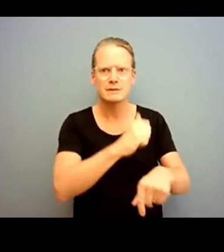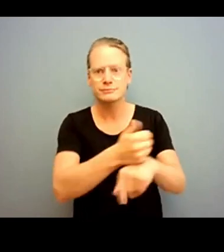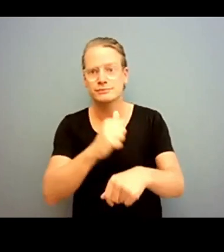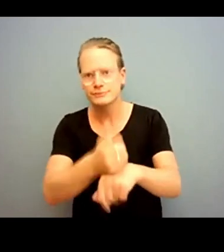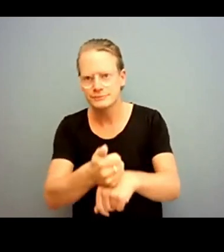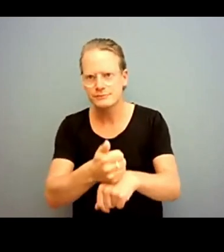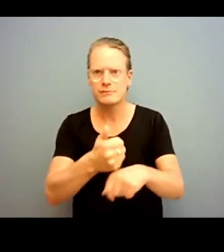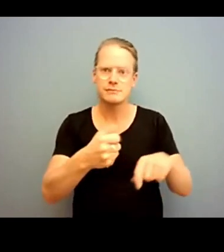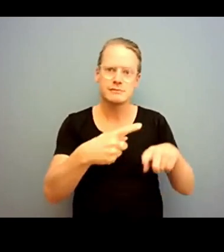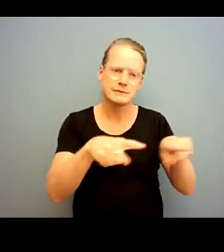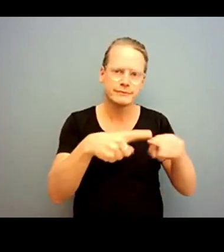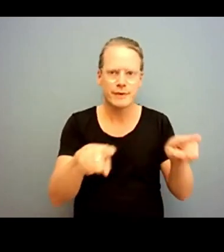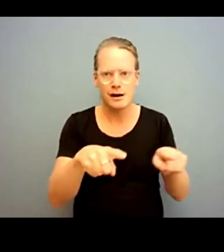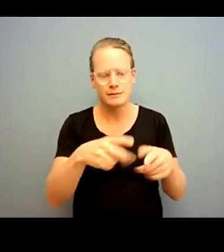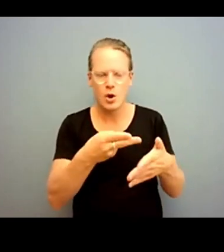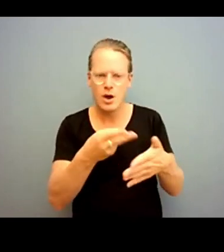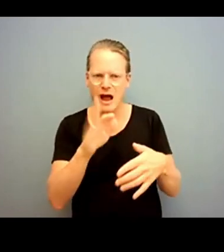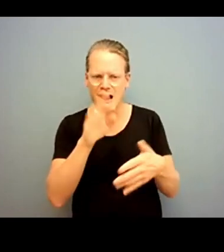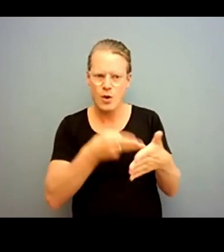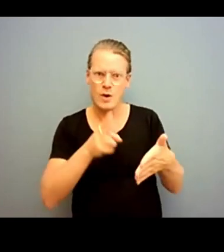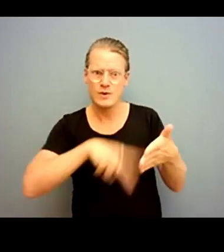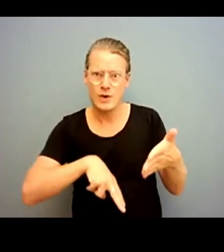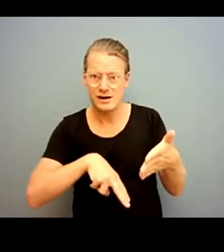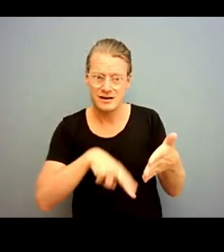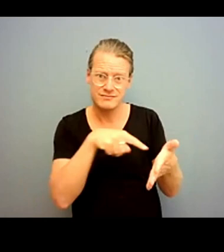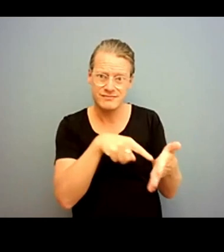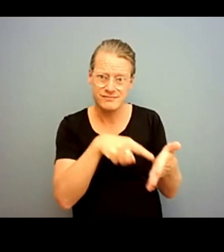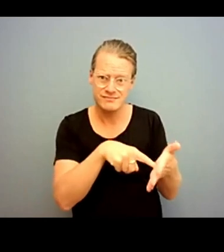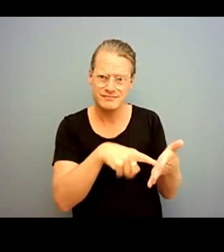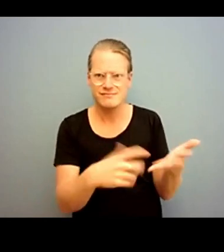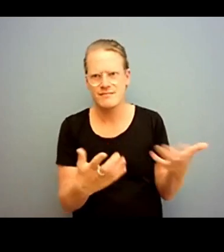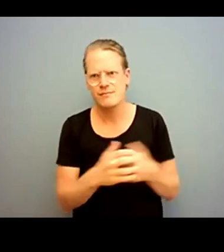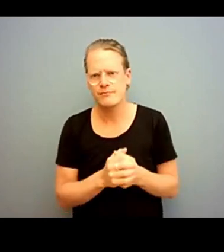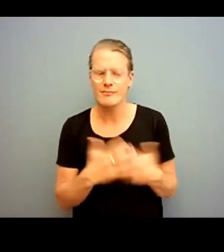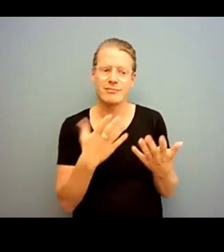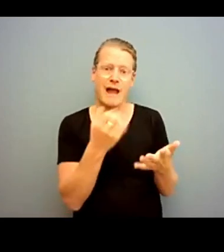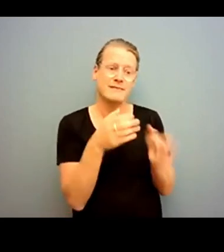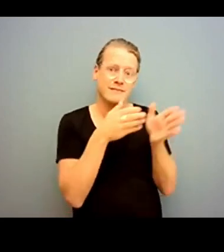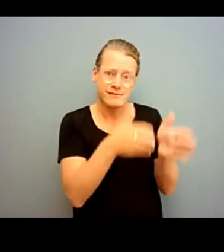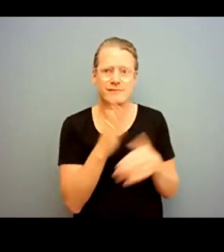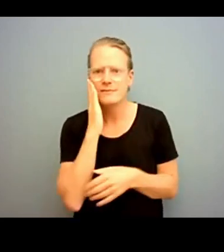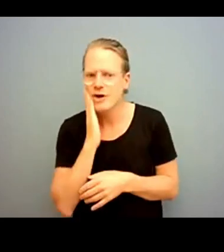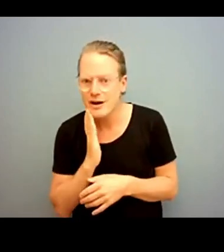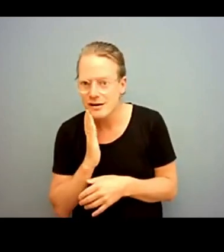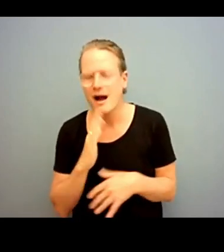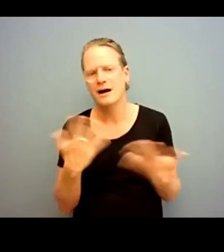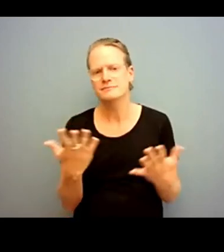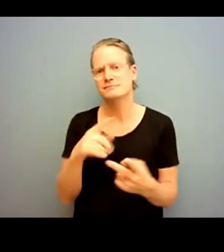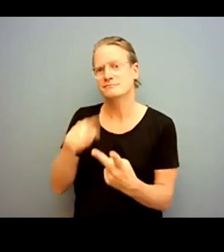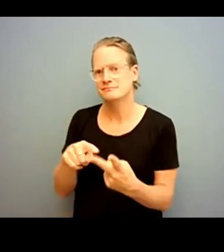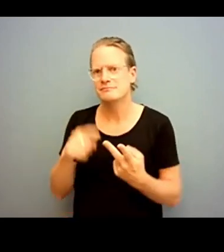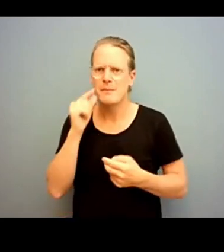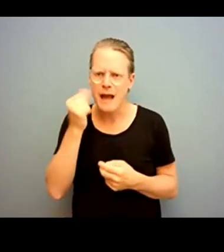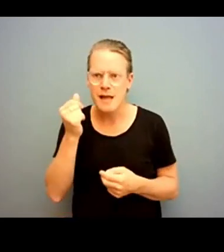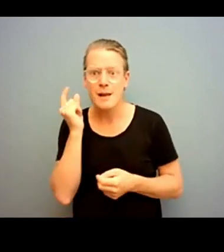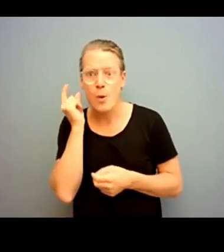gender, in race, in disability. What we desperately need is a thematic treaty on the